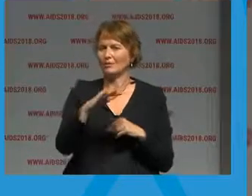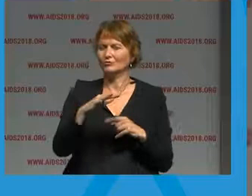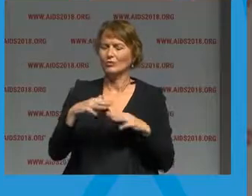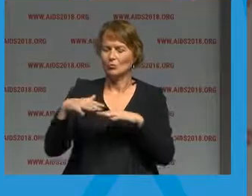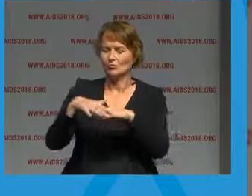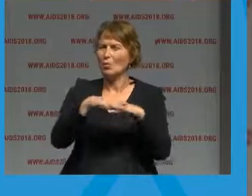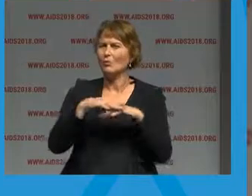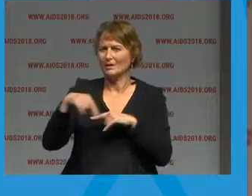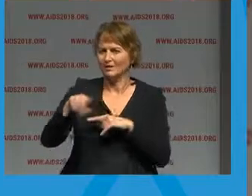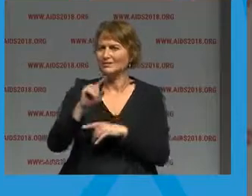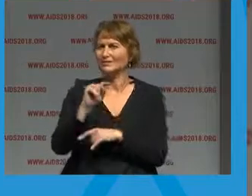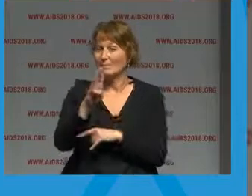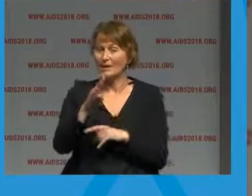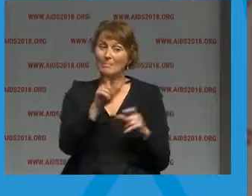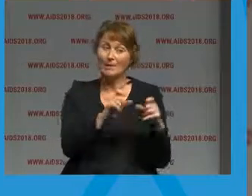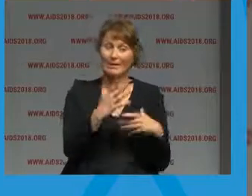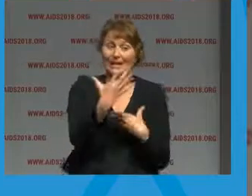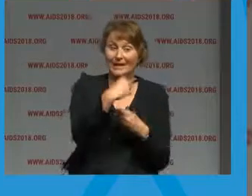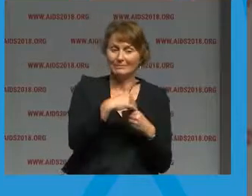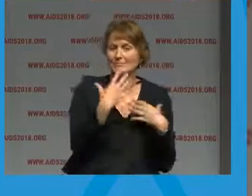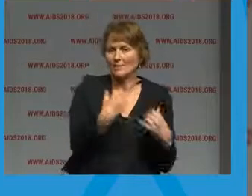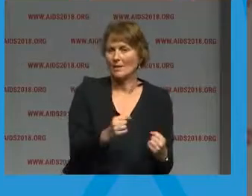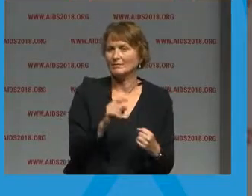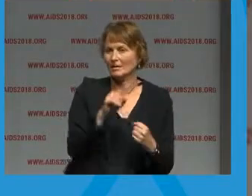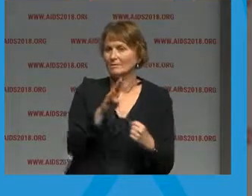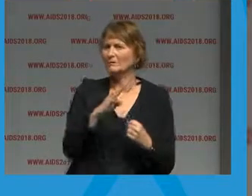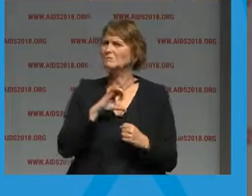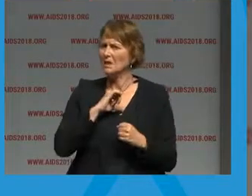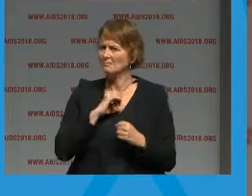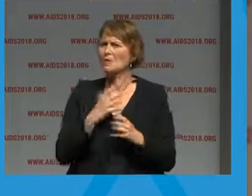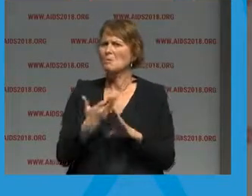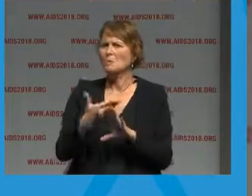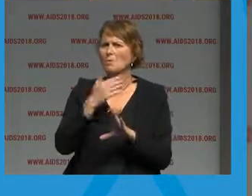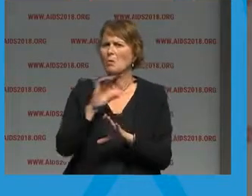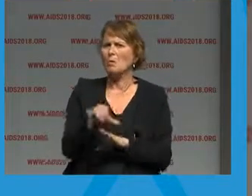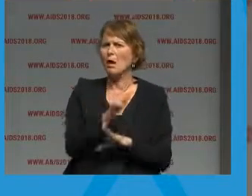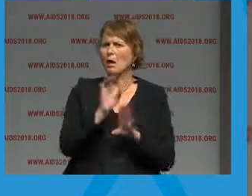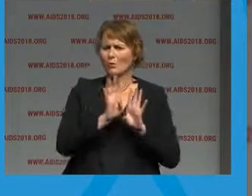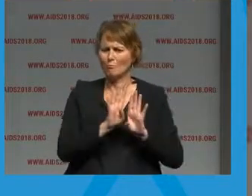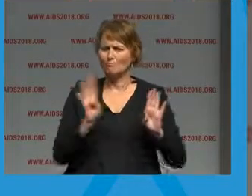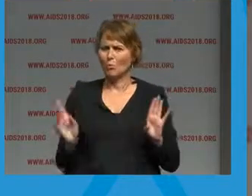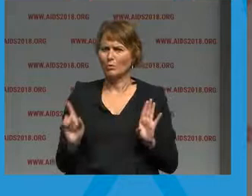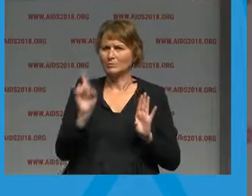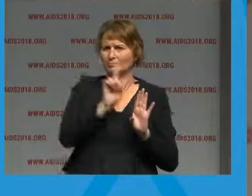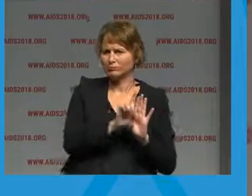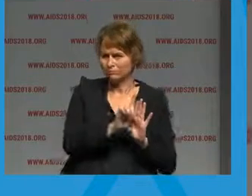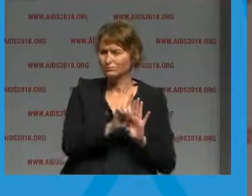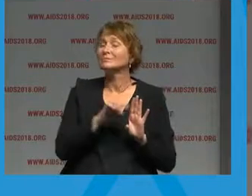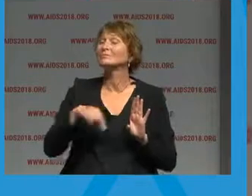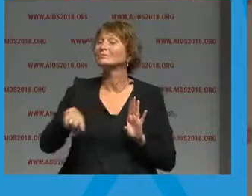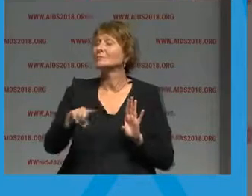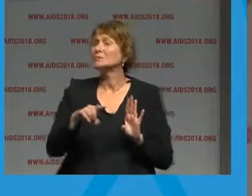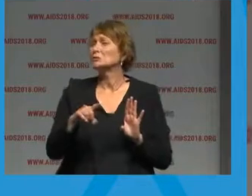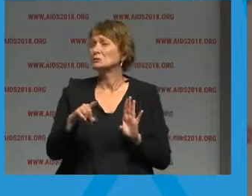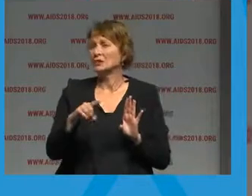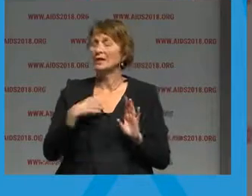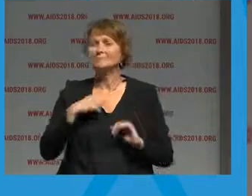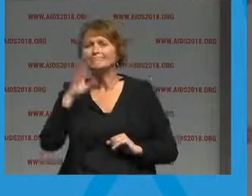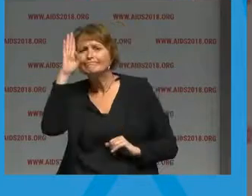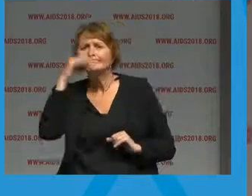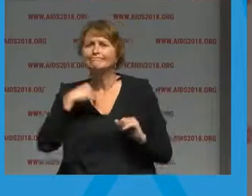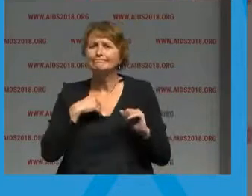by TB. Blessina serves on several boards and communities, contributing richly to the people